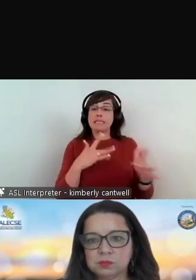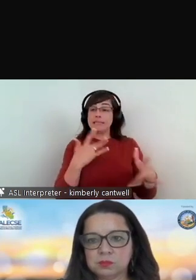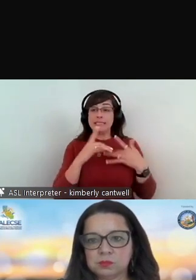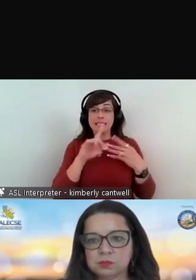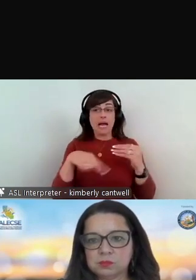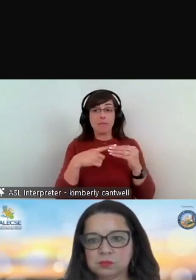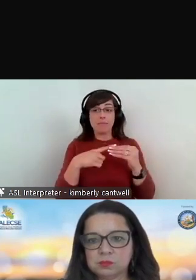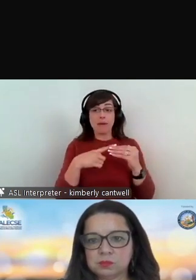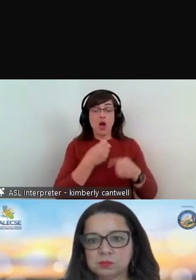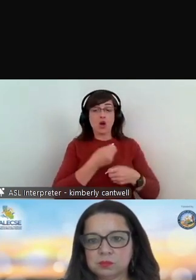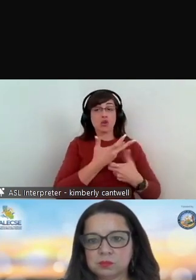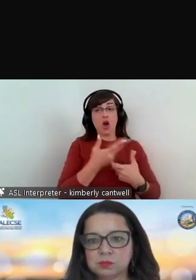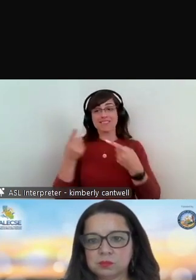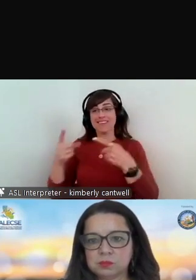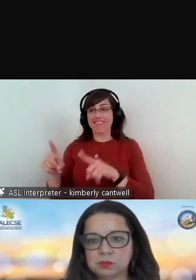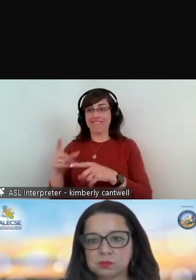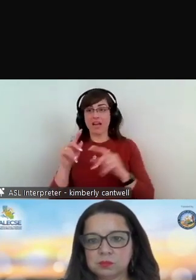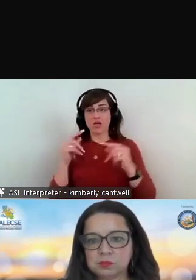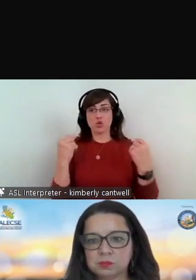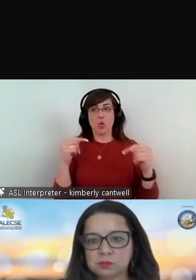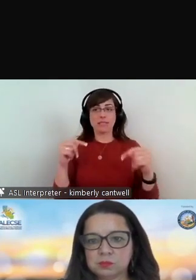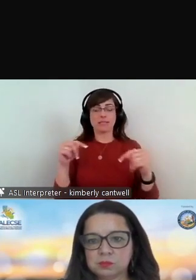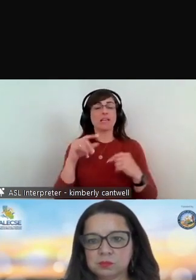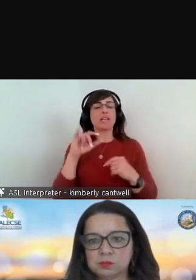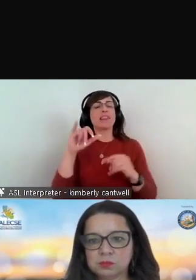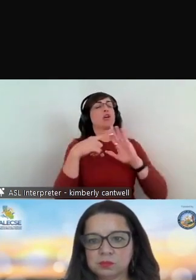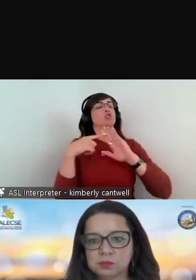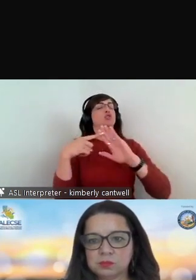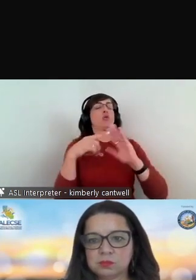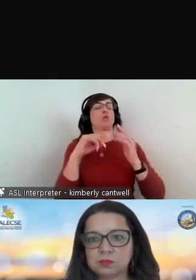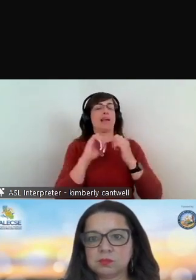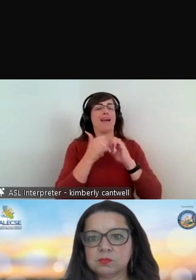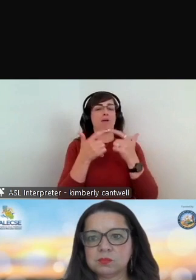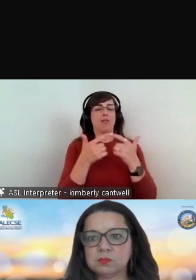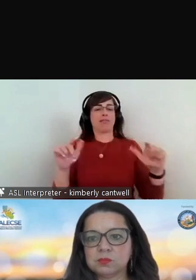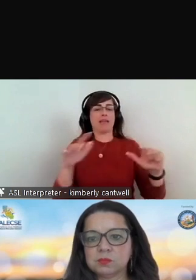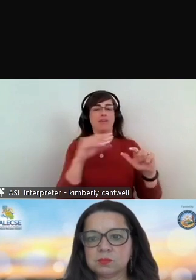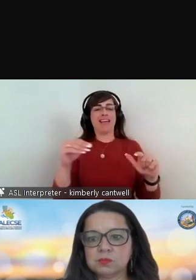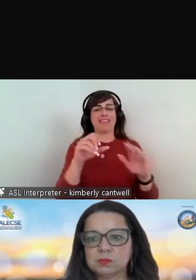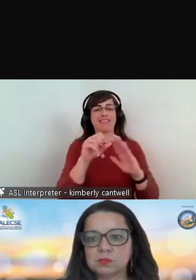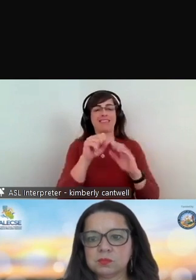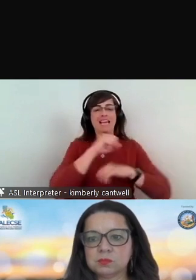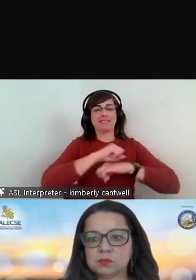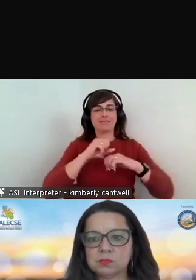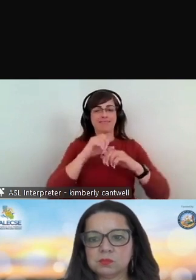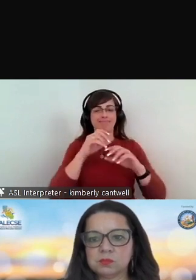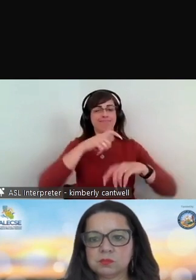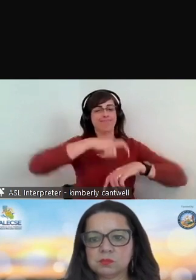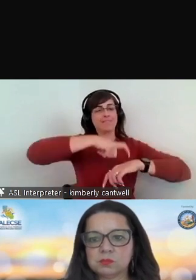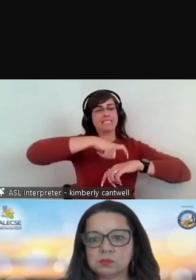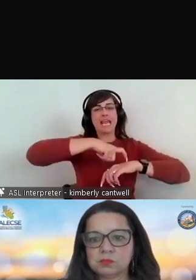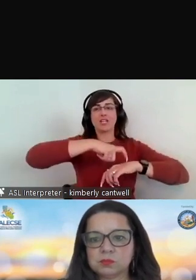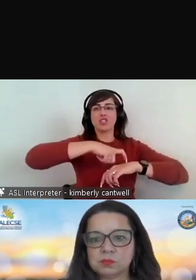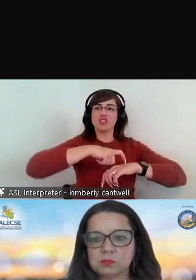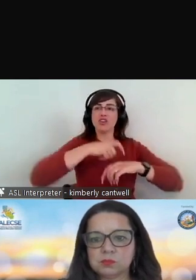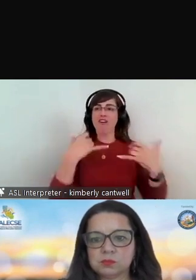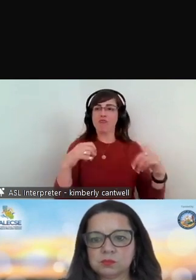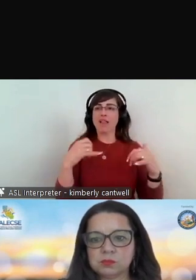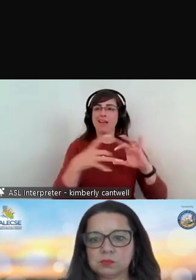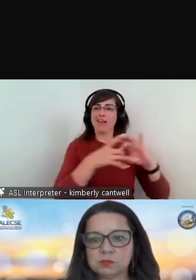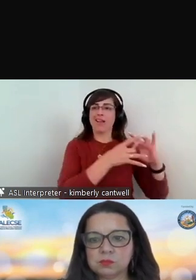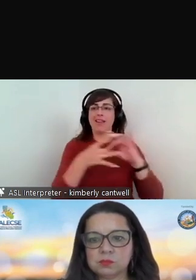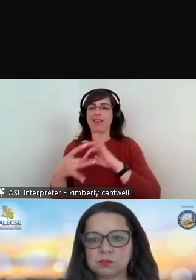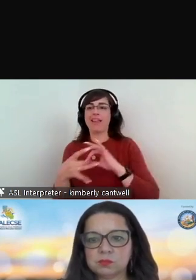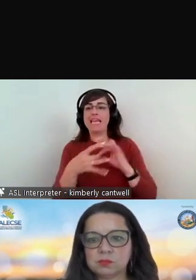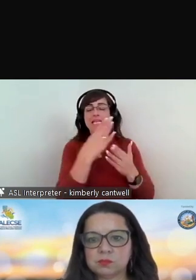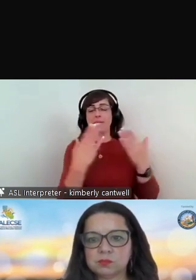about cause and effect toys. So that goes to show how, the language and the stage of play go hand in hand. And it's also something